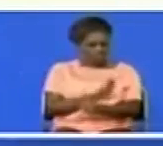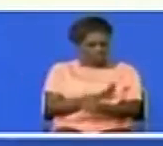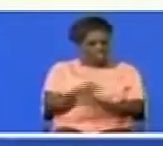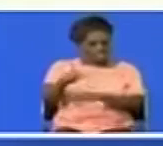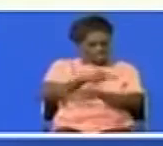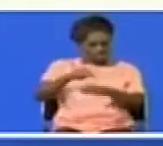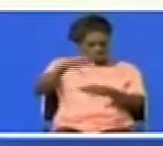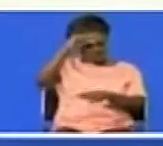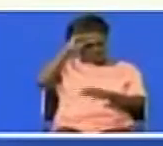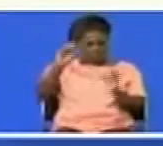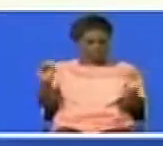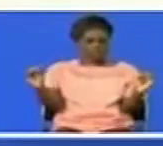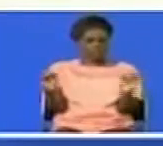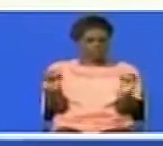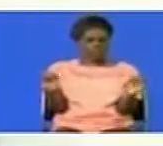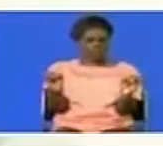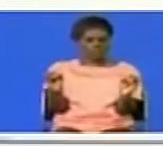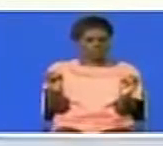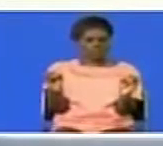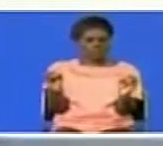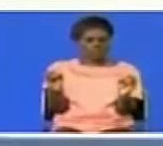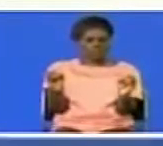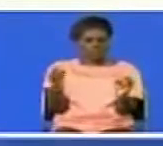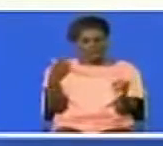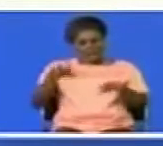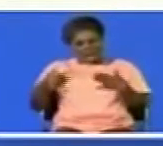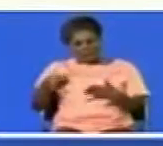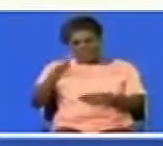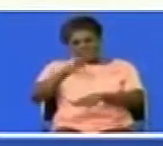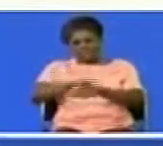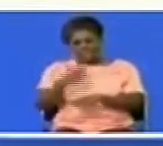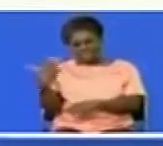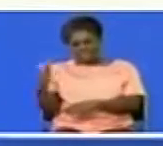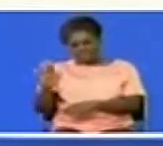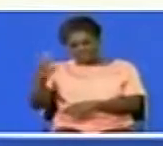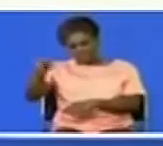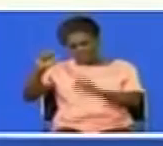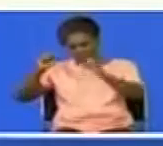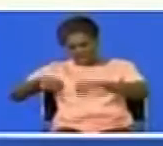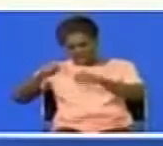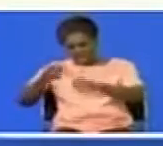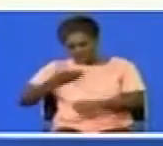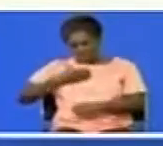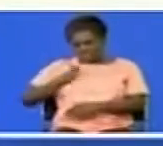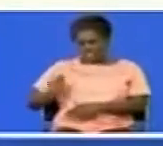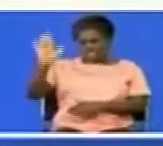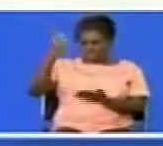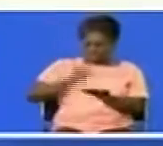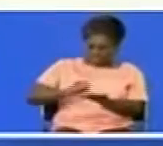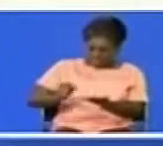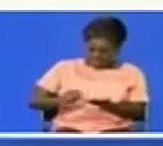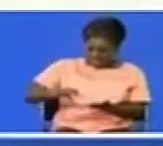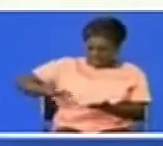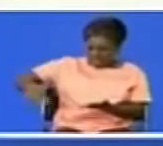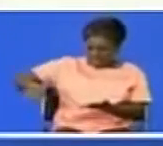the national government. How they do their equipment, it's through their own agreements where they sign both of them. The